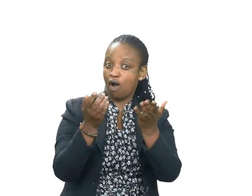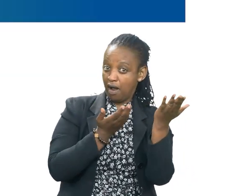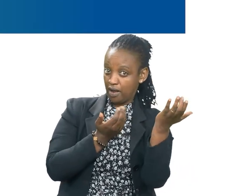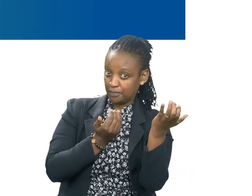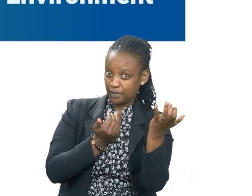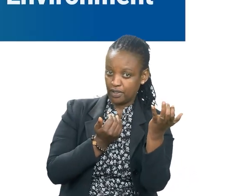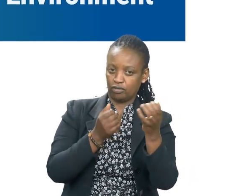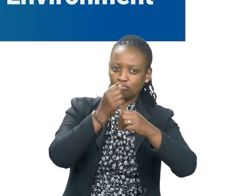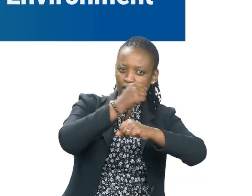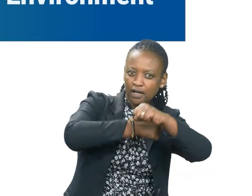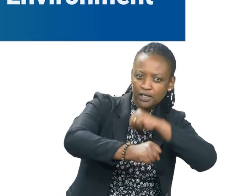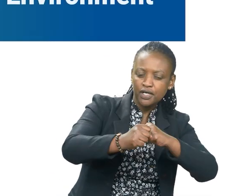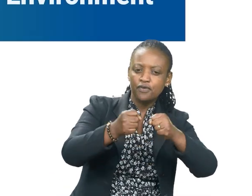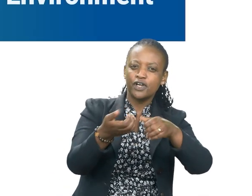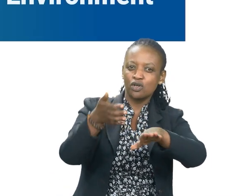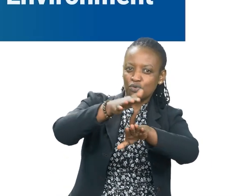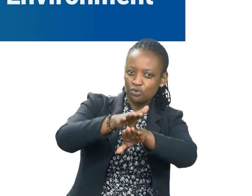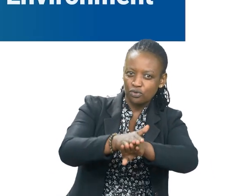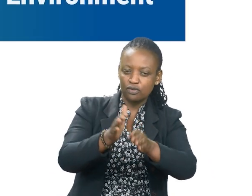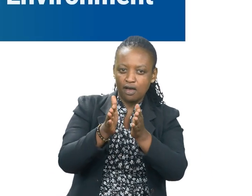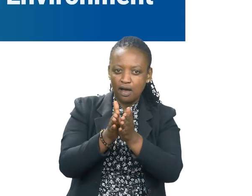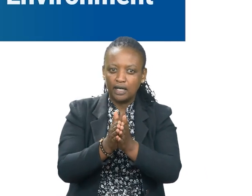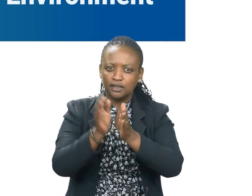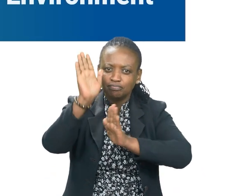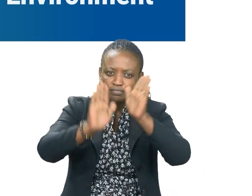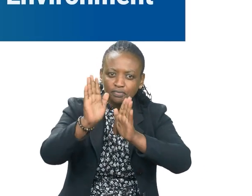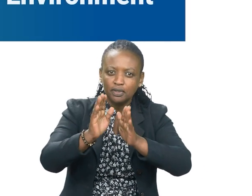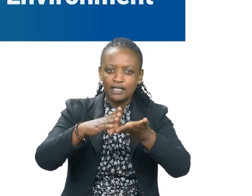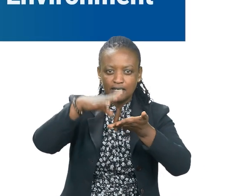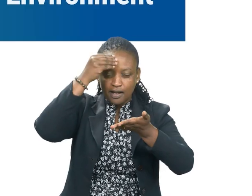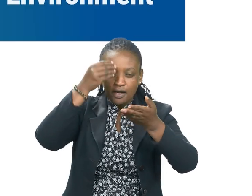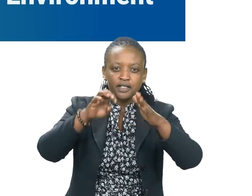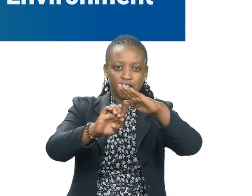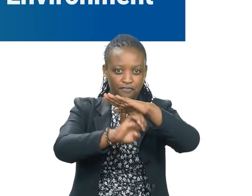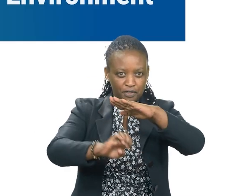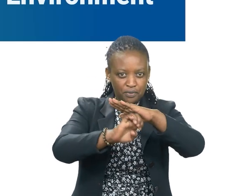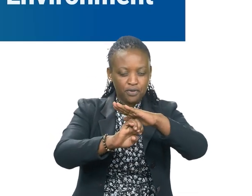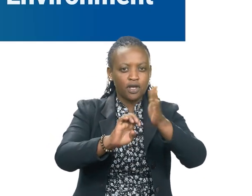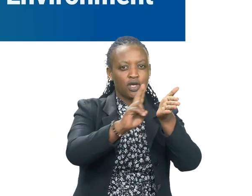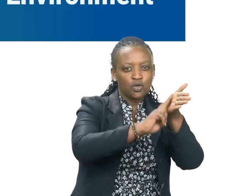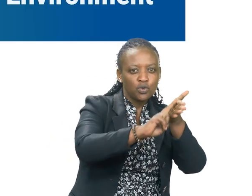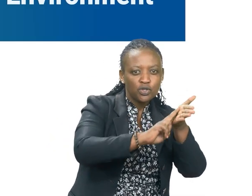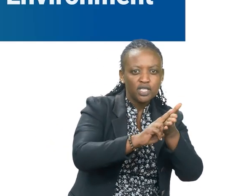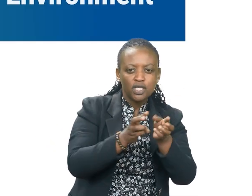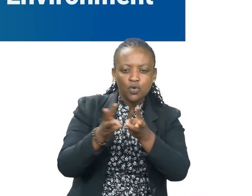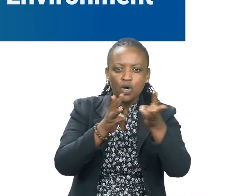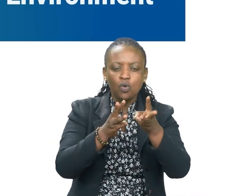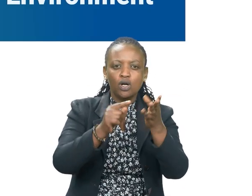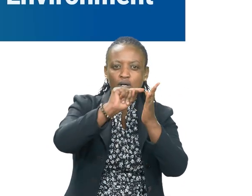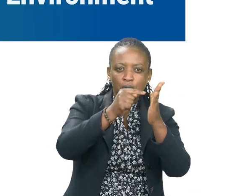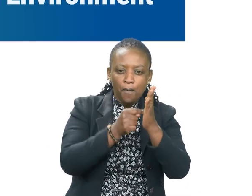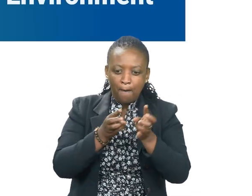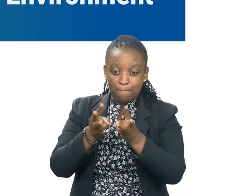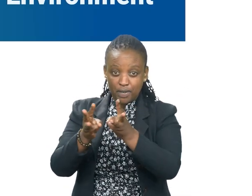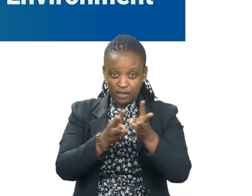are expected to create an inclusive and engaging learning environment by using